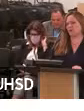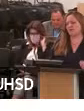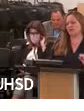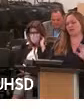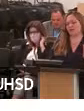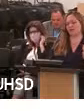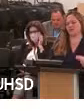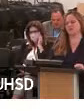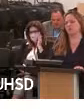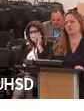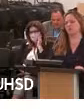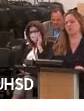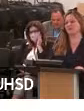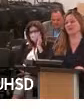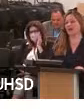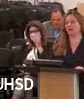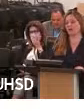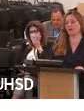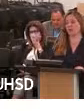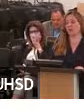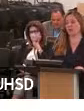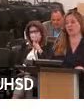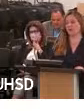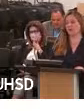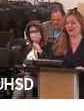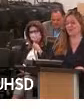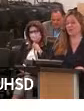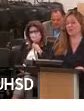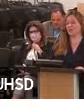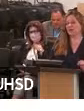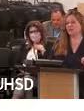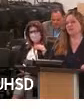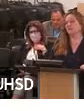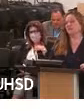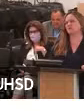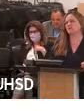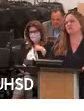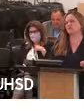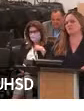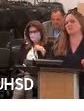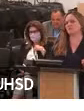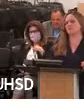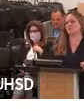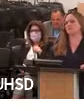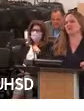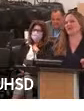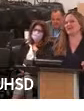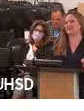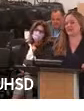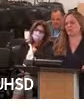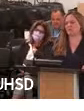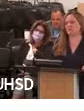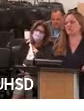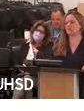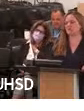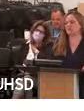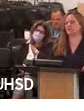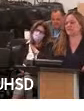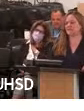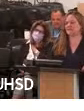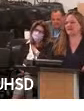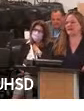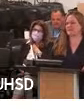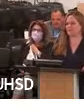workshop. Second half of this workshop was a gallery walk where they actually had San Mateo Union High School District teacher examples of